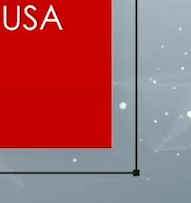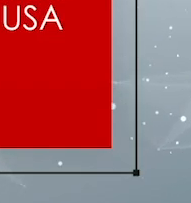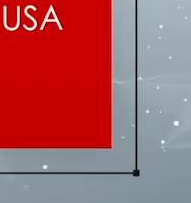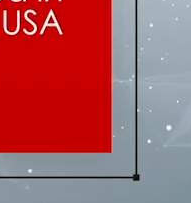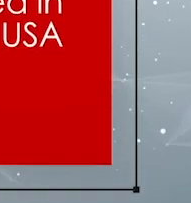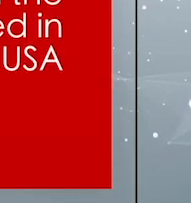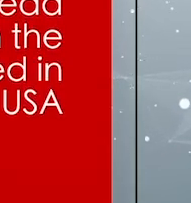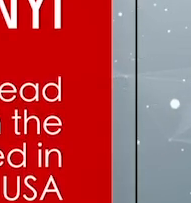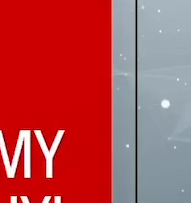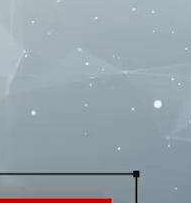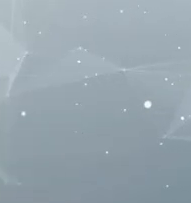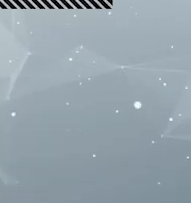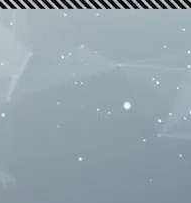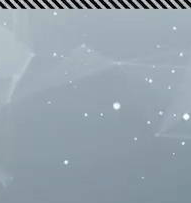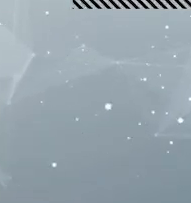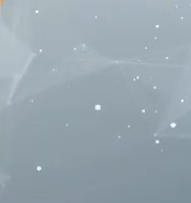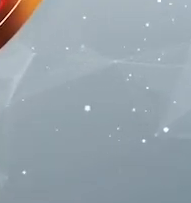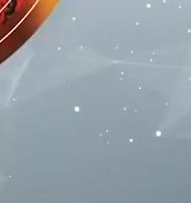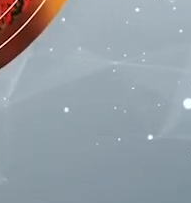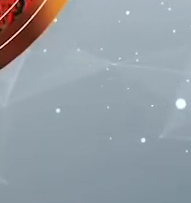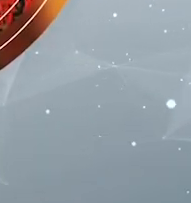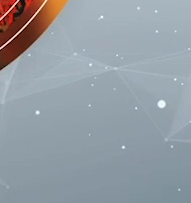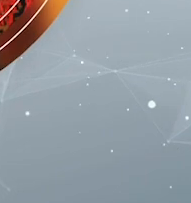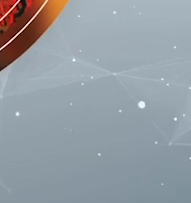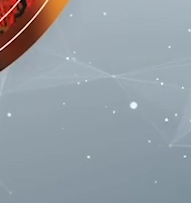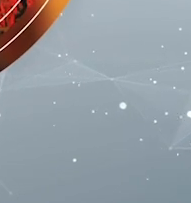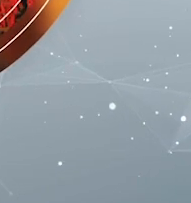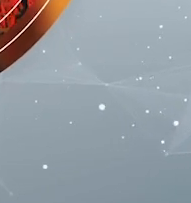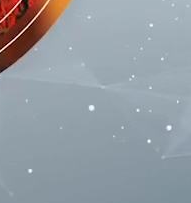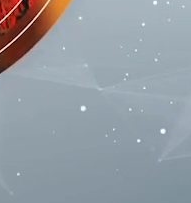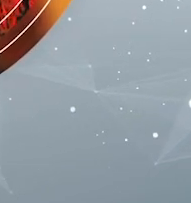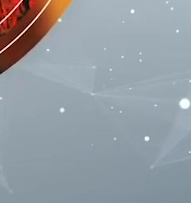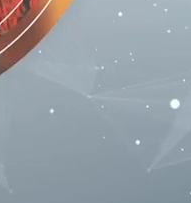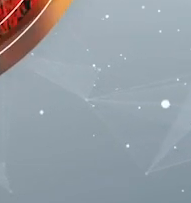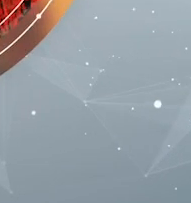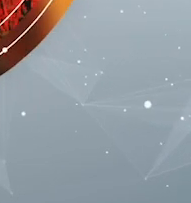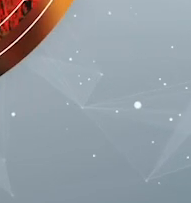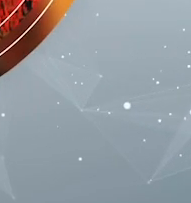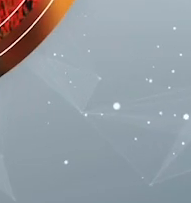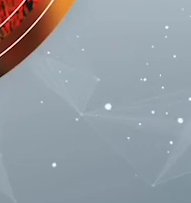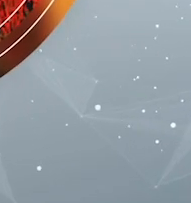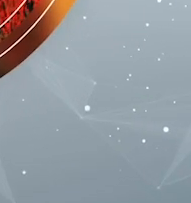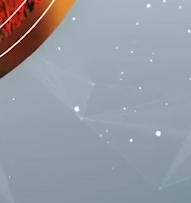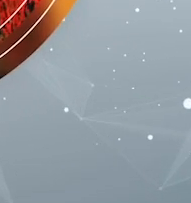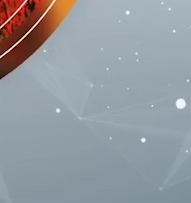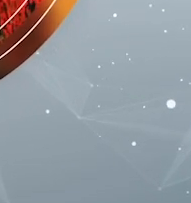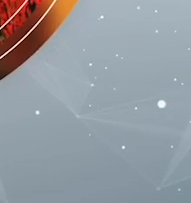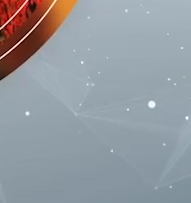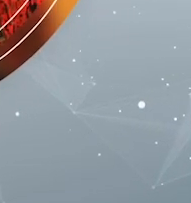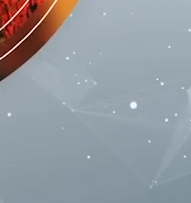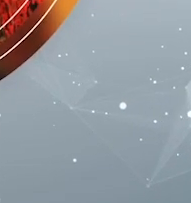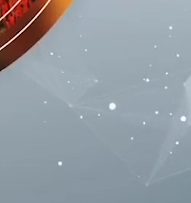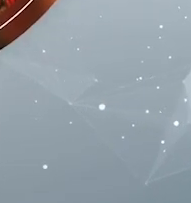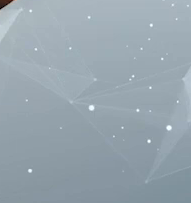before. Dr. George Ogalo, the Chief Operating Officer at the International Fellowship of